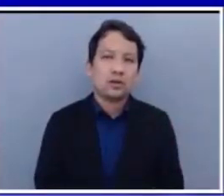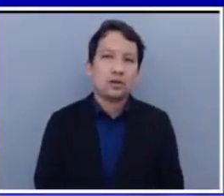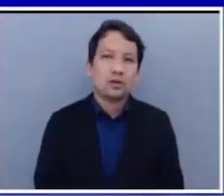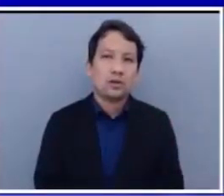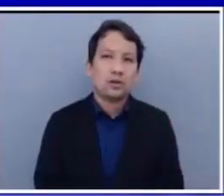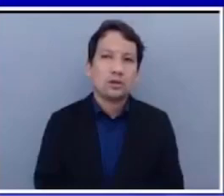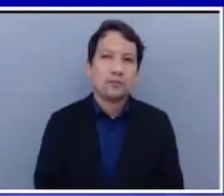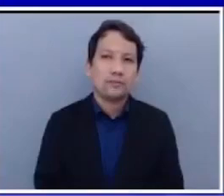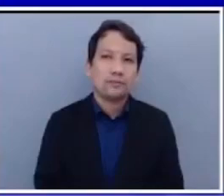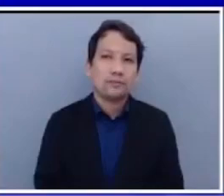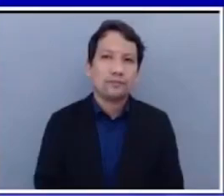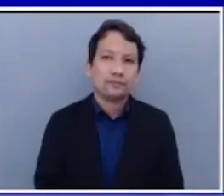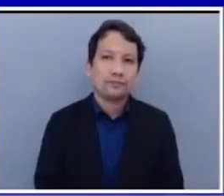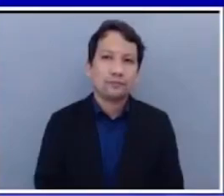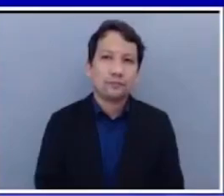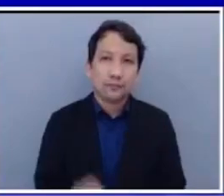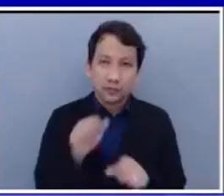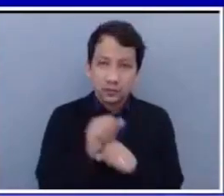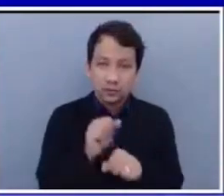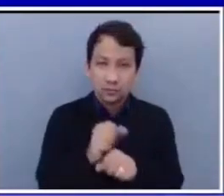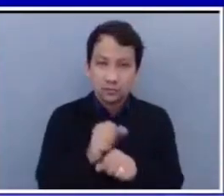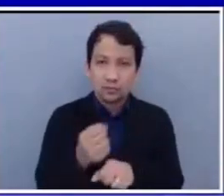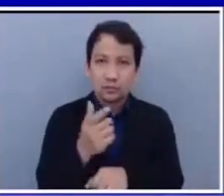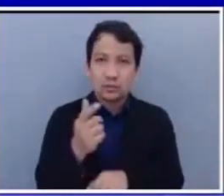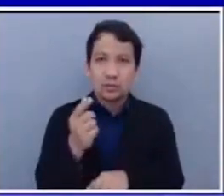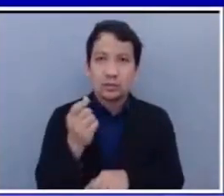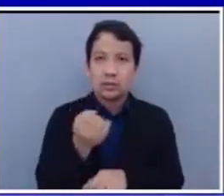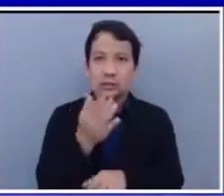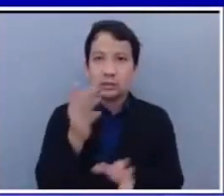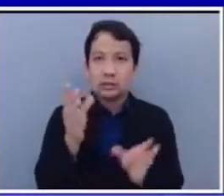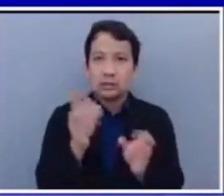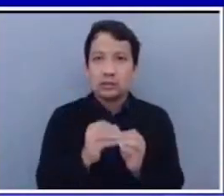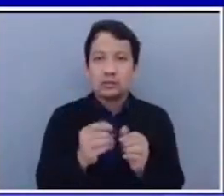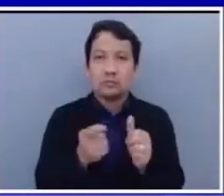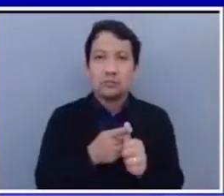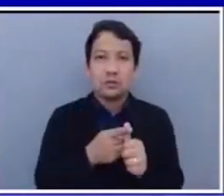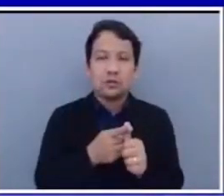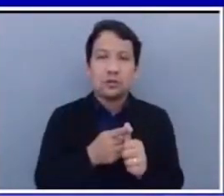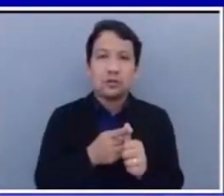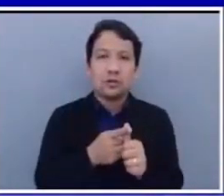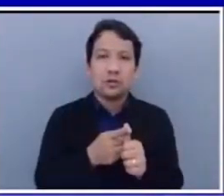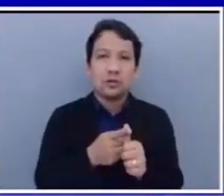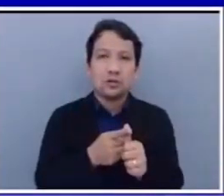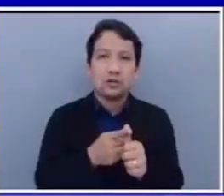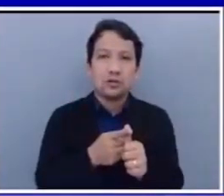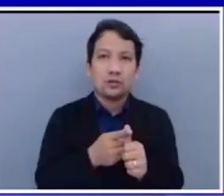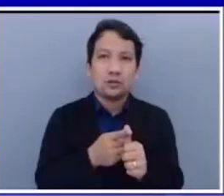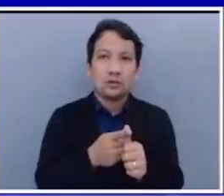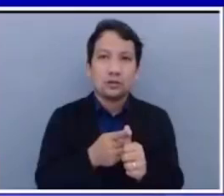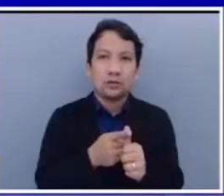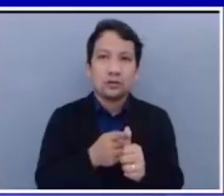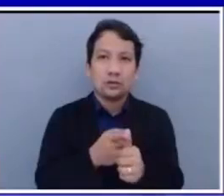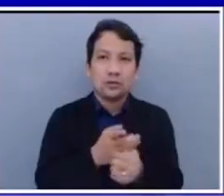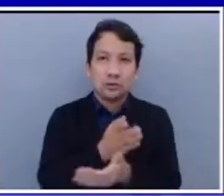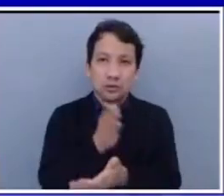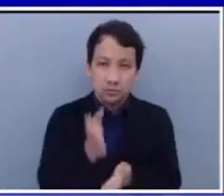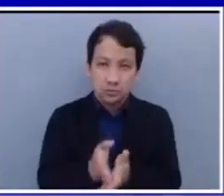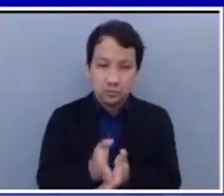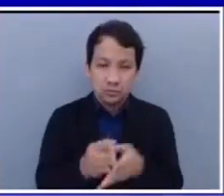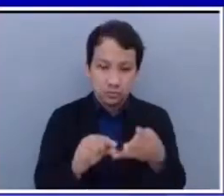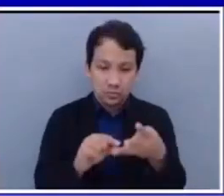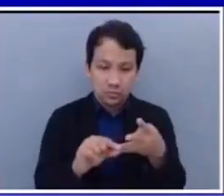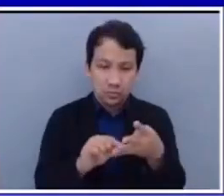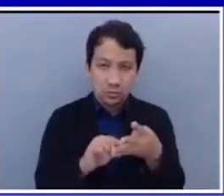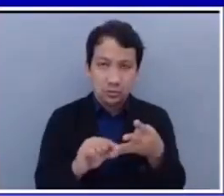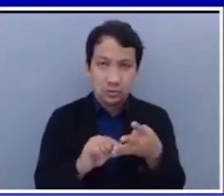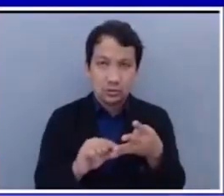yung employment rate natin, una, pag pumasok na yung last quarter, yung bare